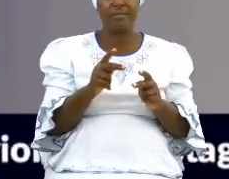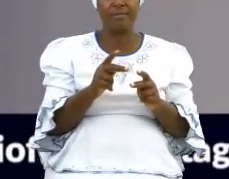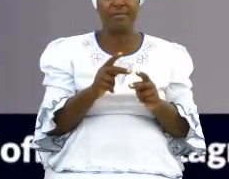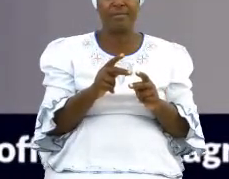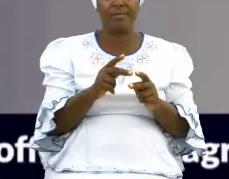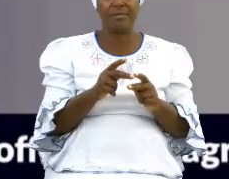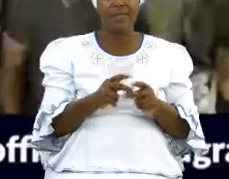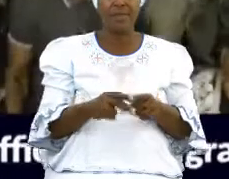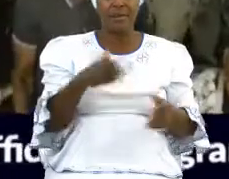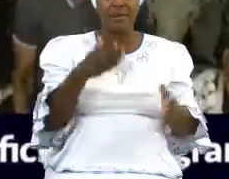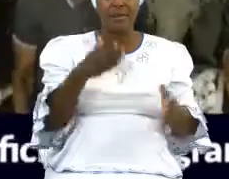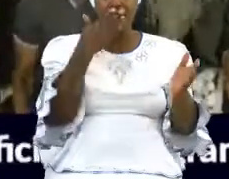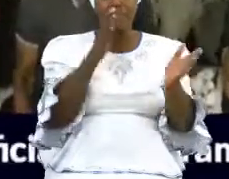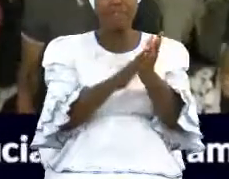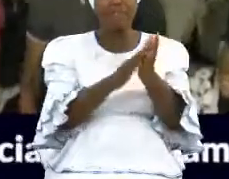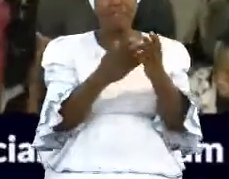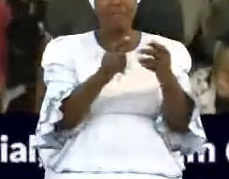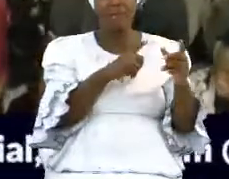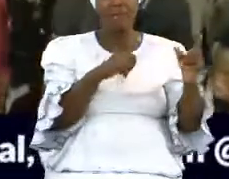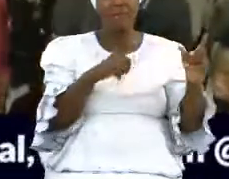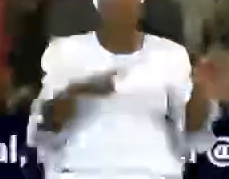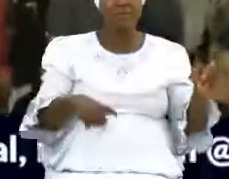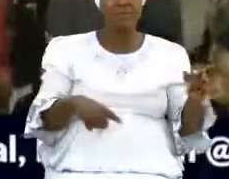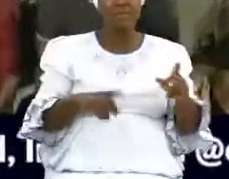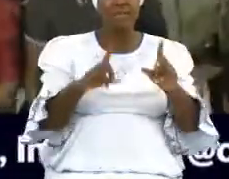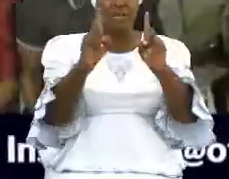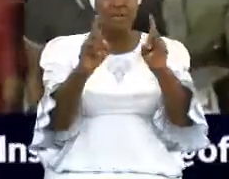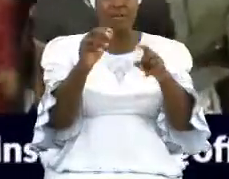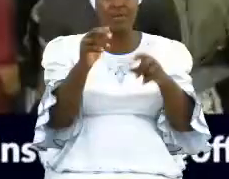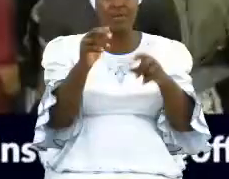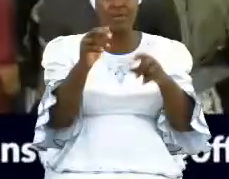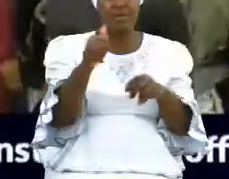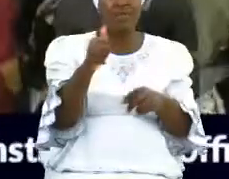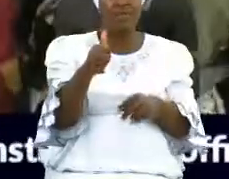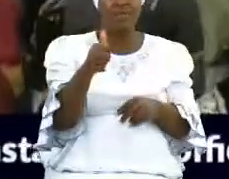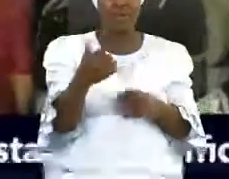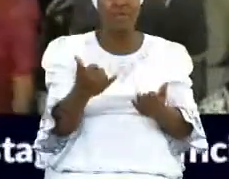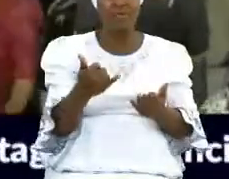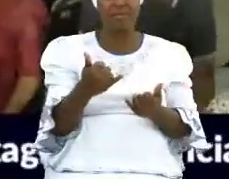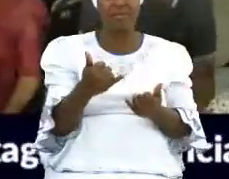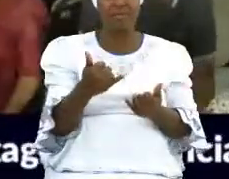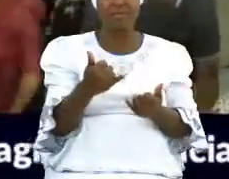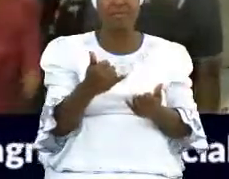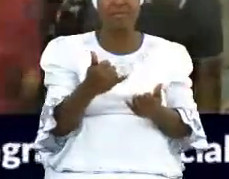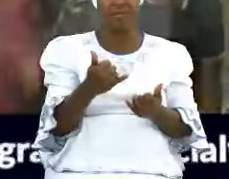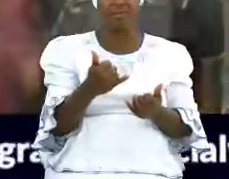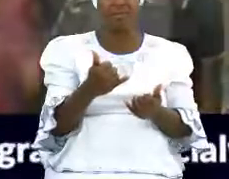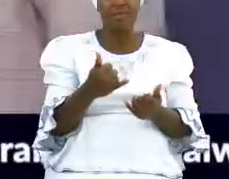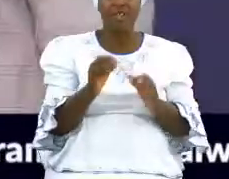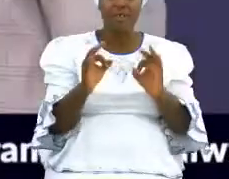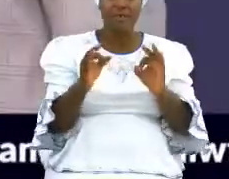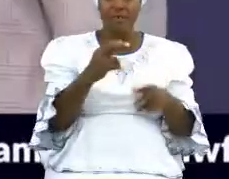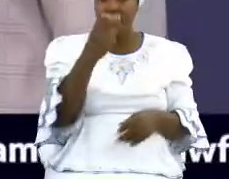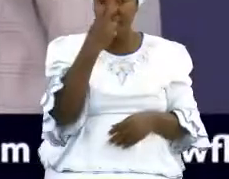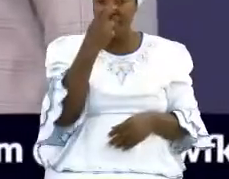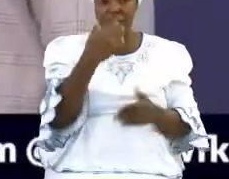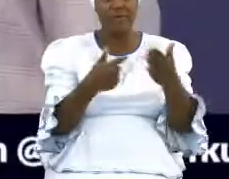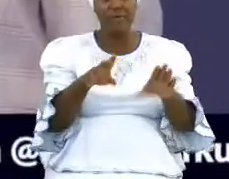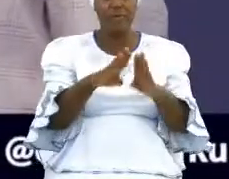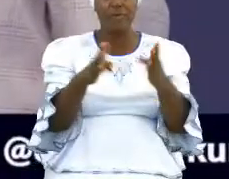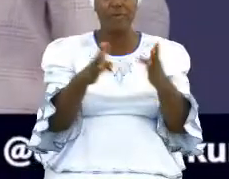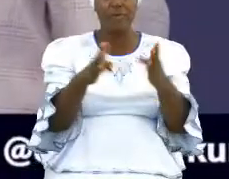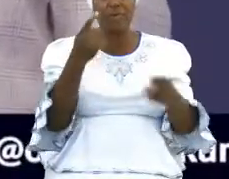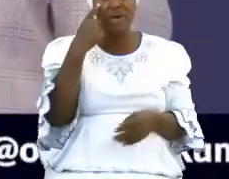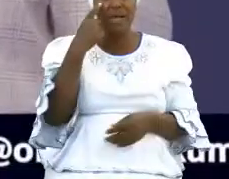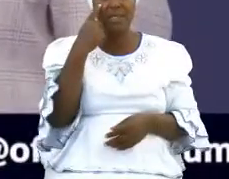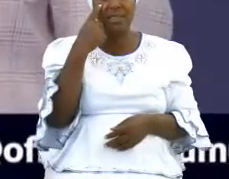Praise the Lord. Check up yourself now. If you are blind before, open your eyes.